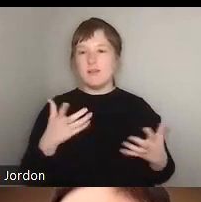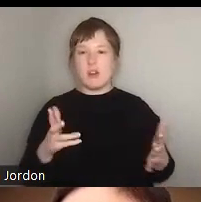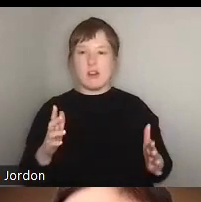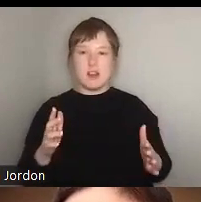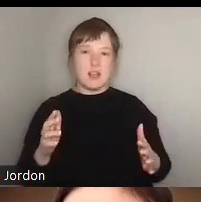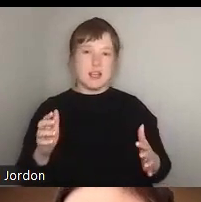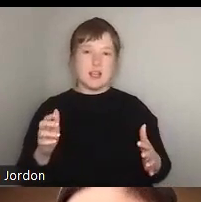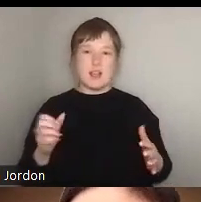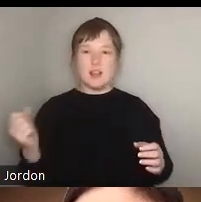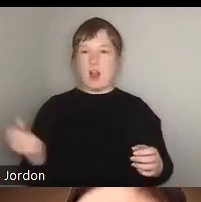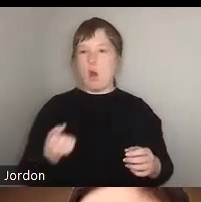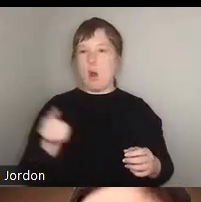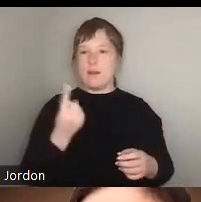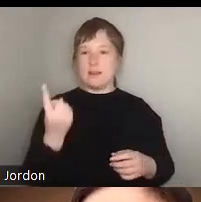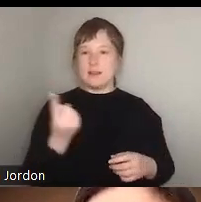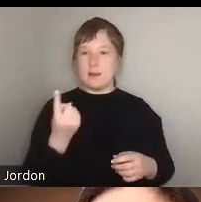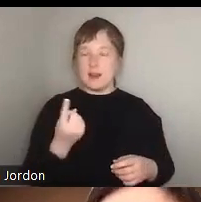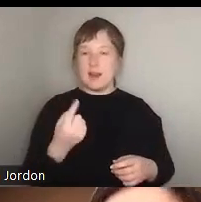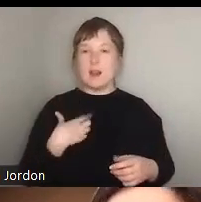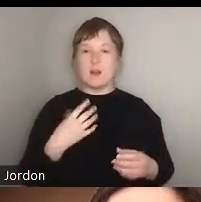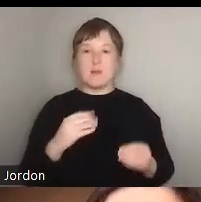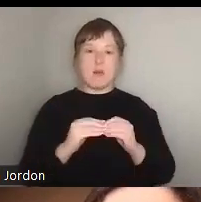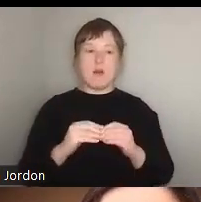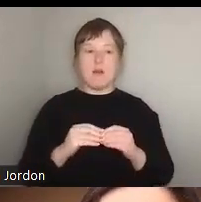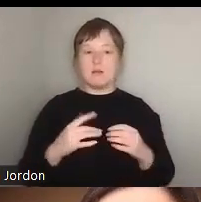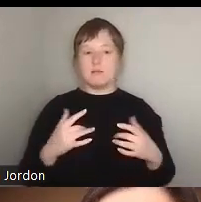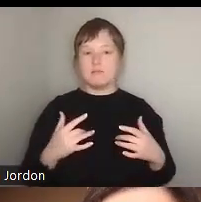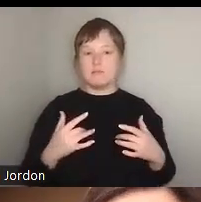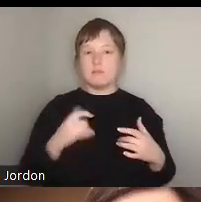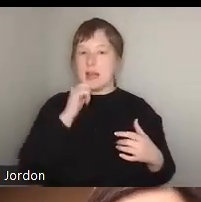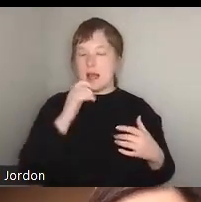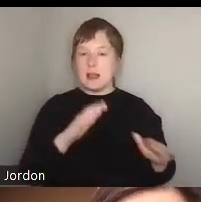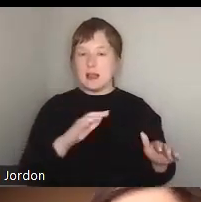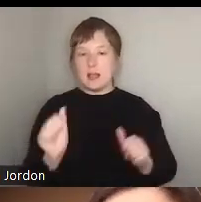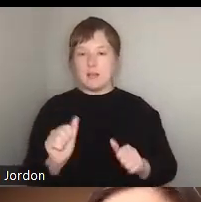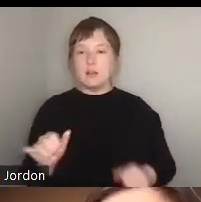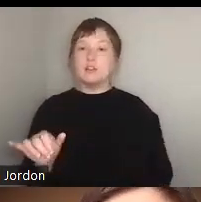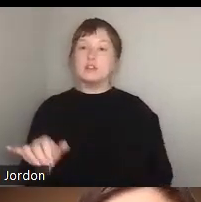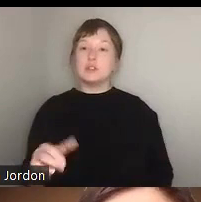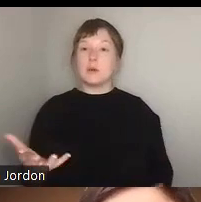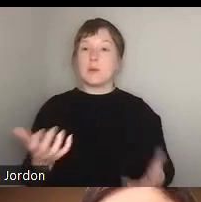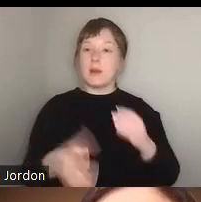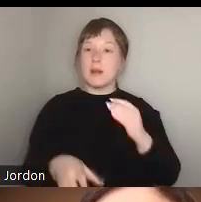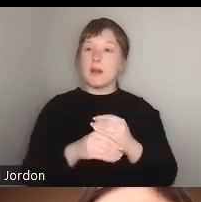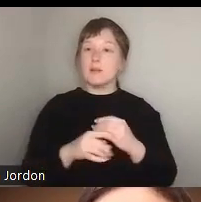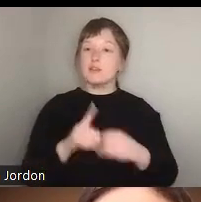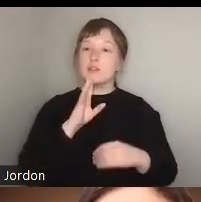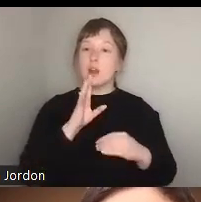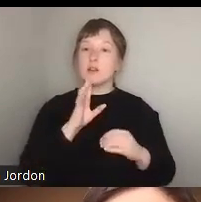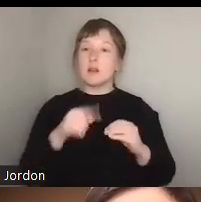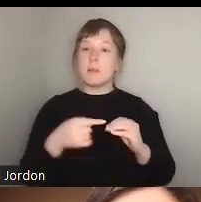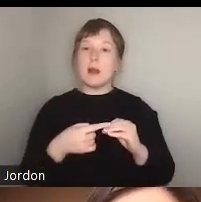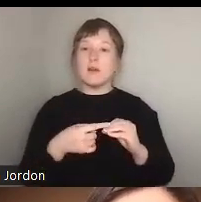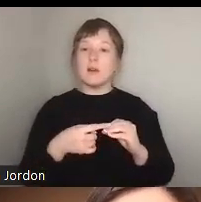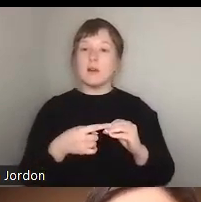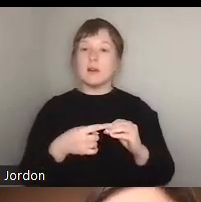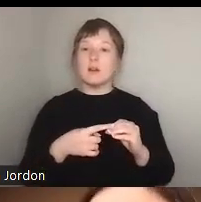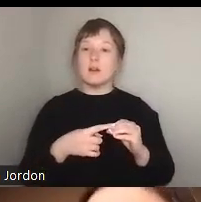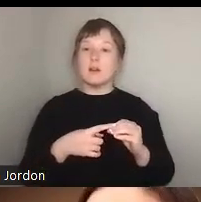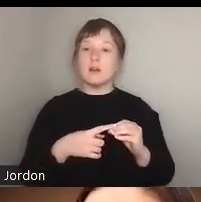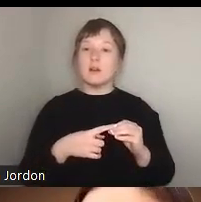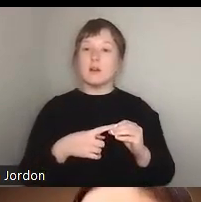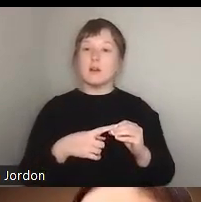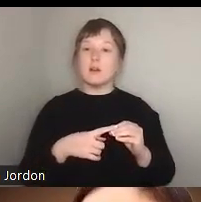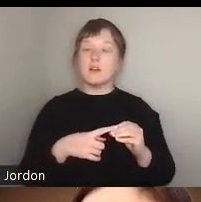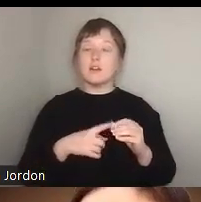on somebody, where they're a lot less likely to leave. The other thing too is that she had talked about it starting